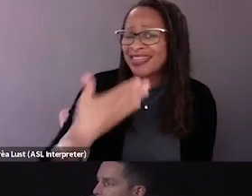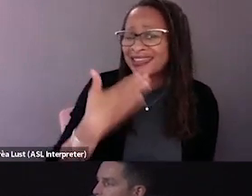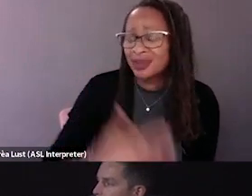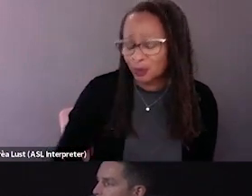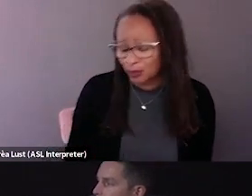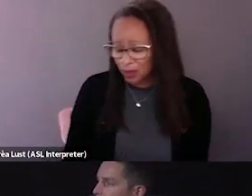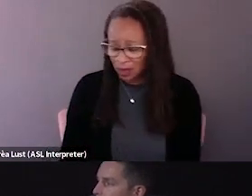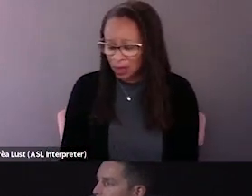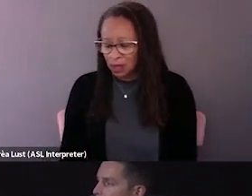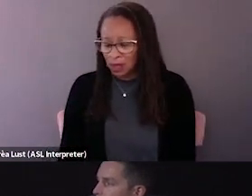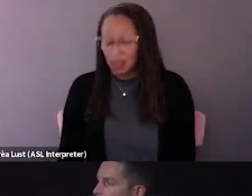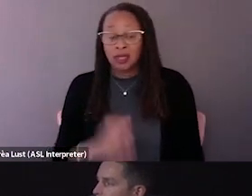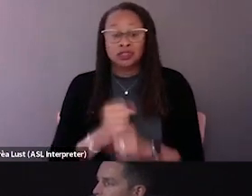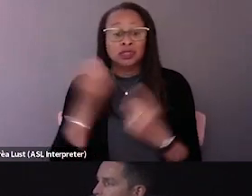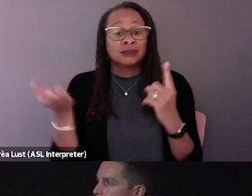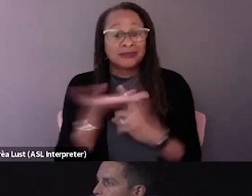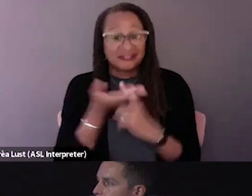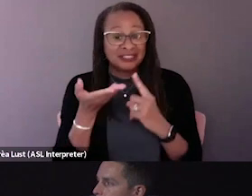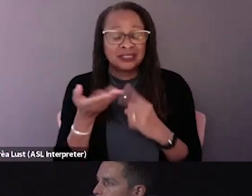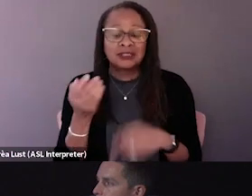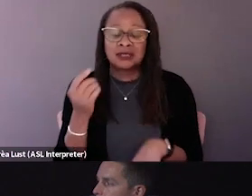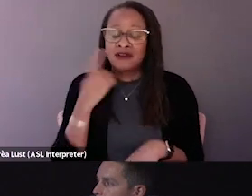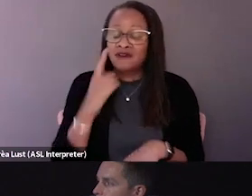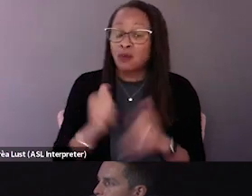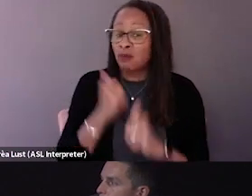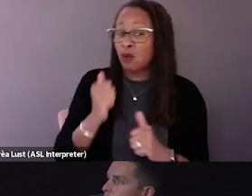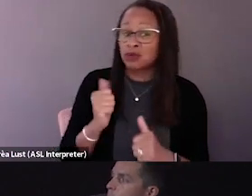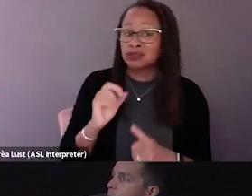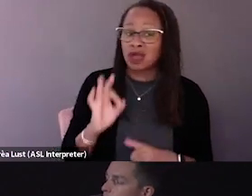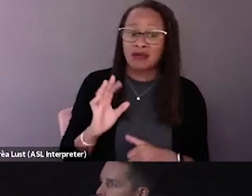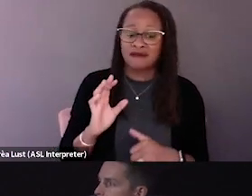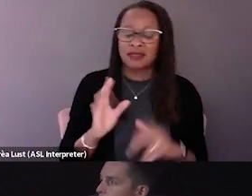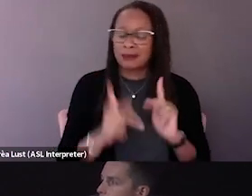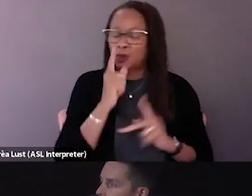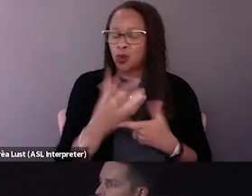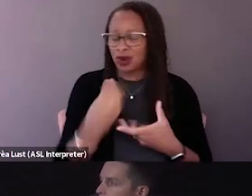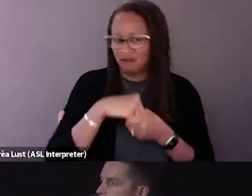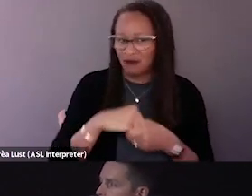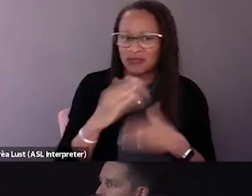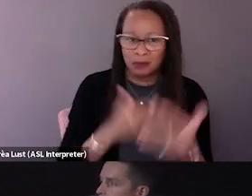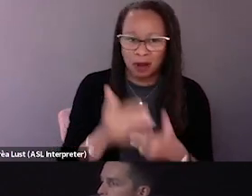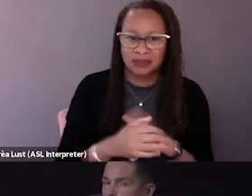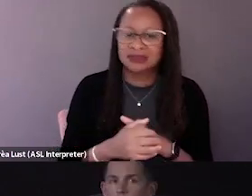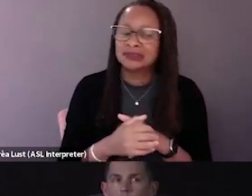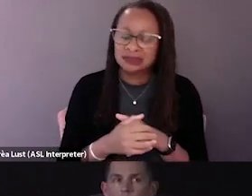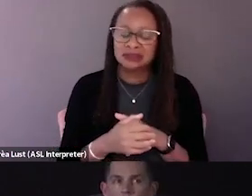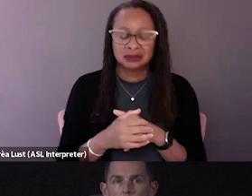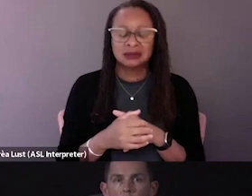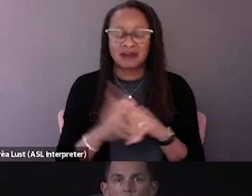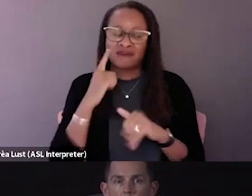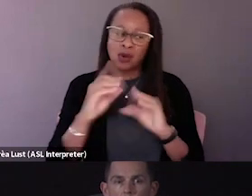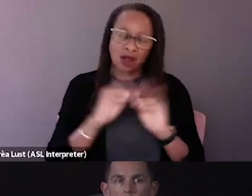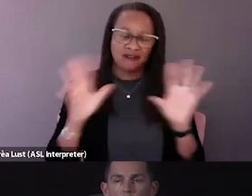It took some convincing for most of the subjects to participate for obvious